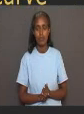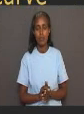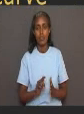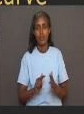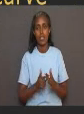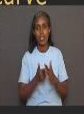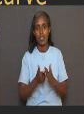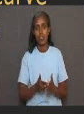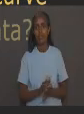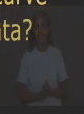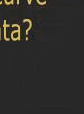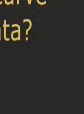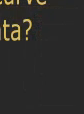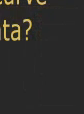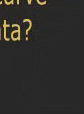Begin.